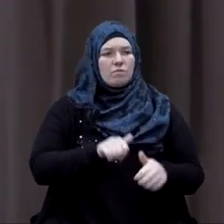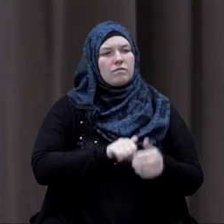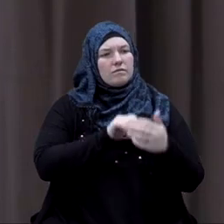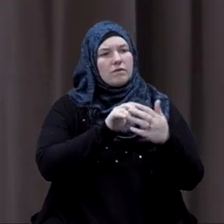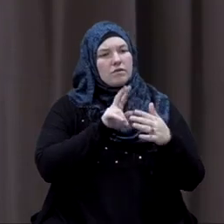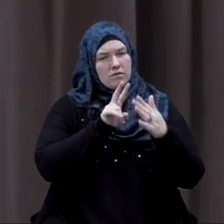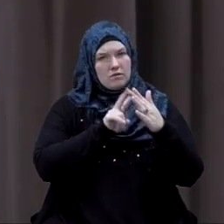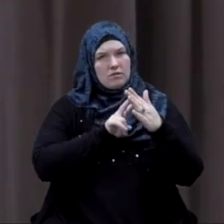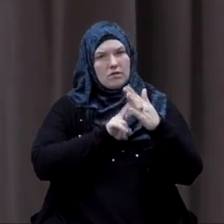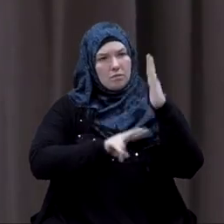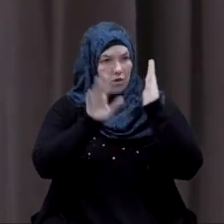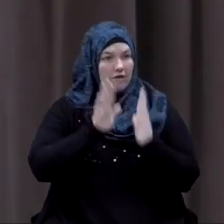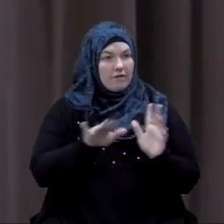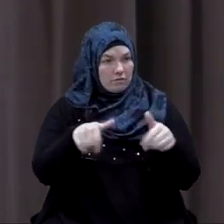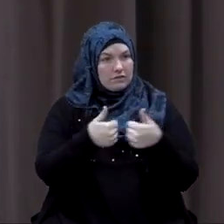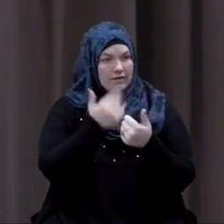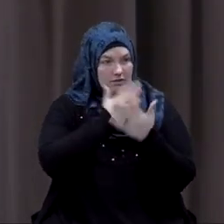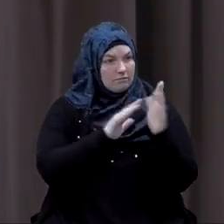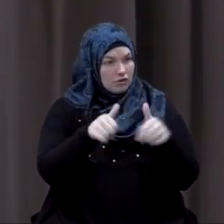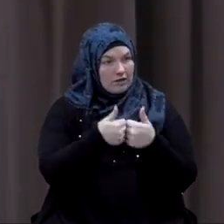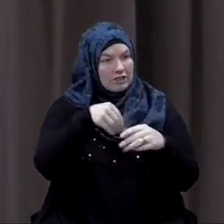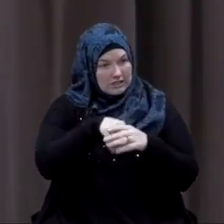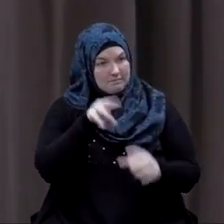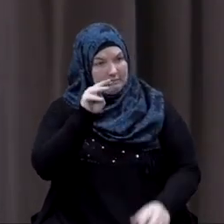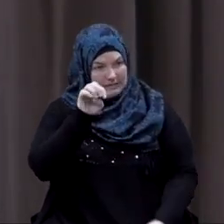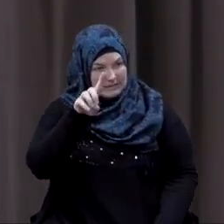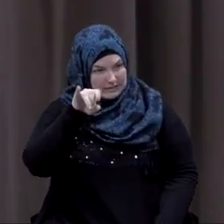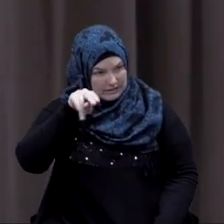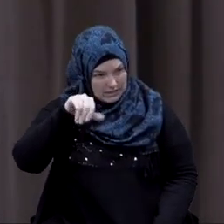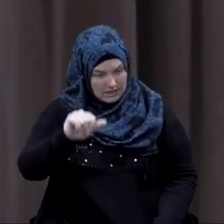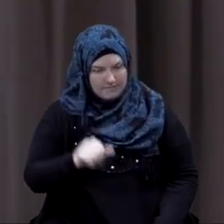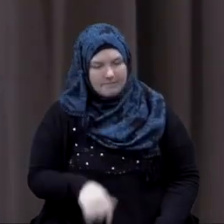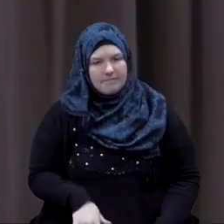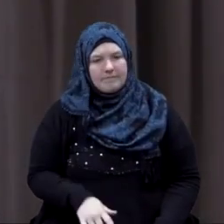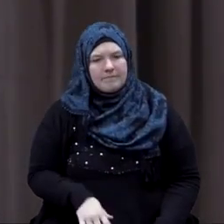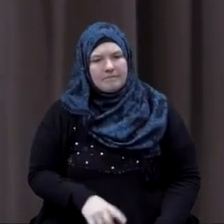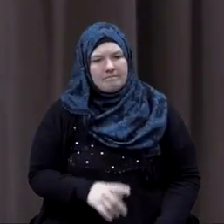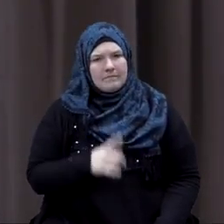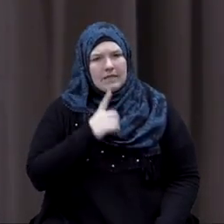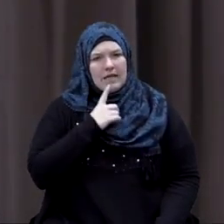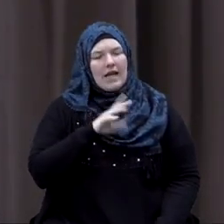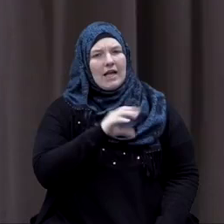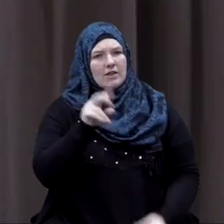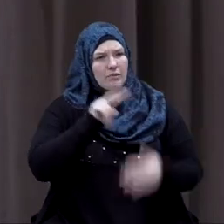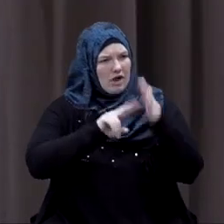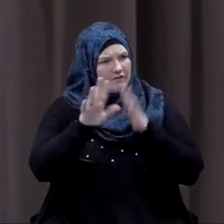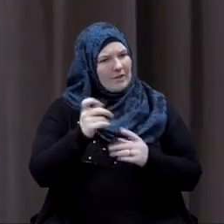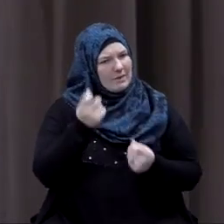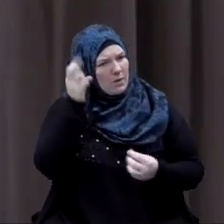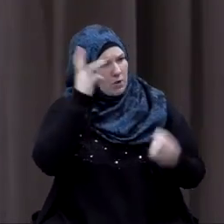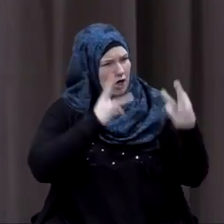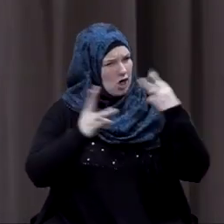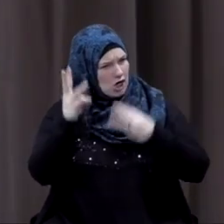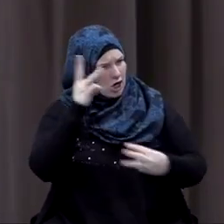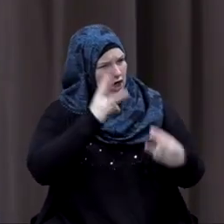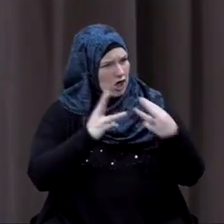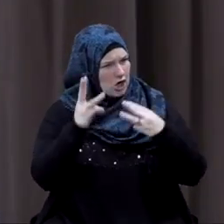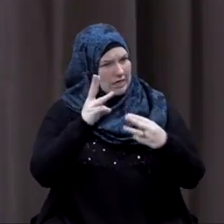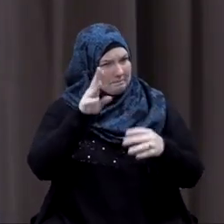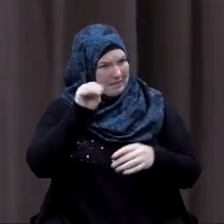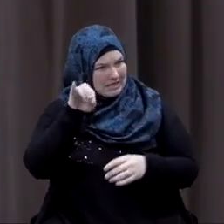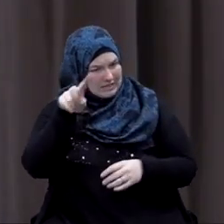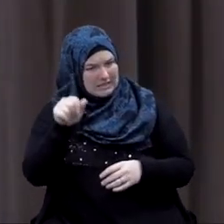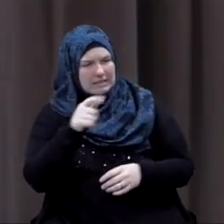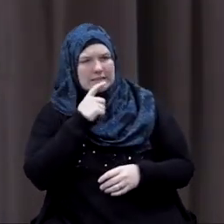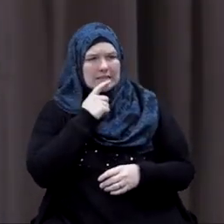and he was concerned about the impending attack, he consulted some